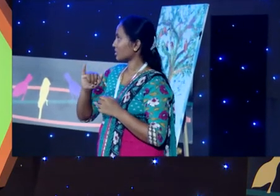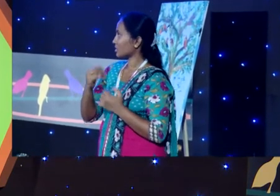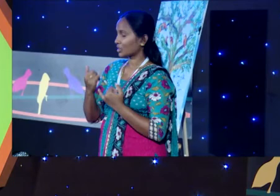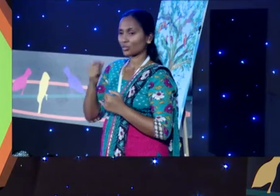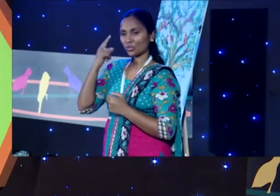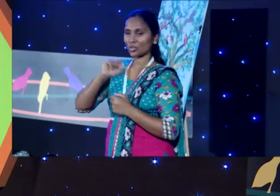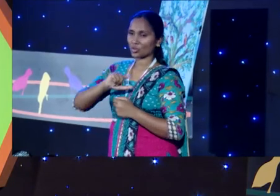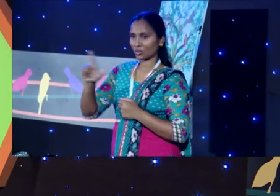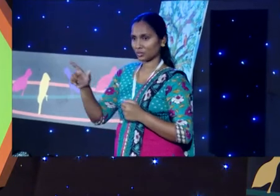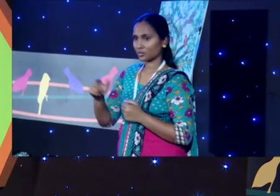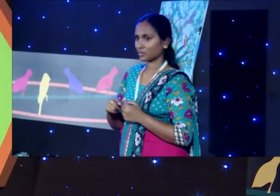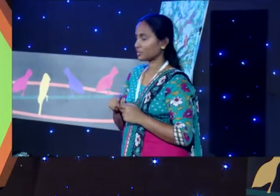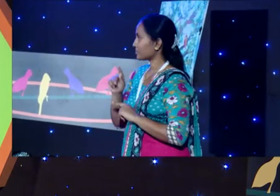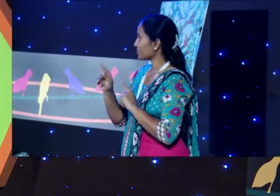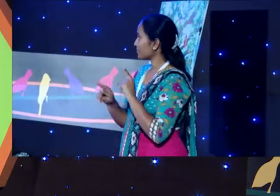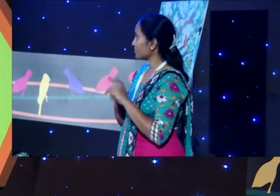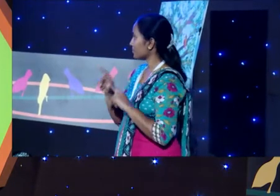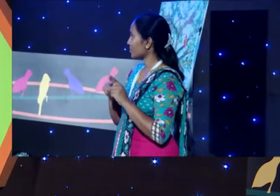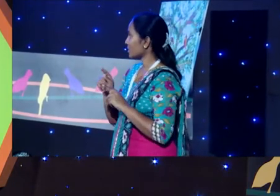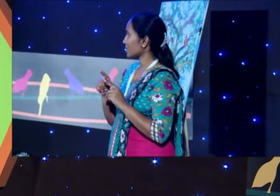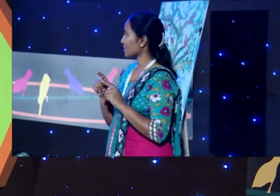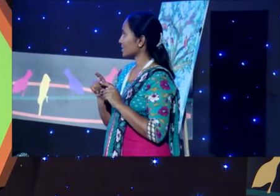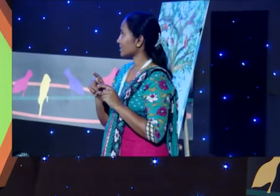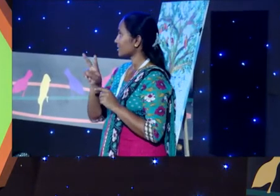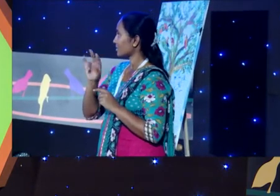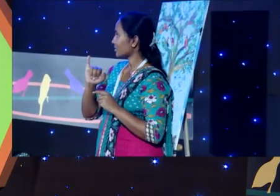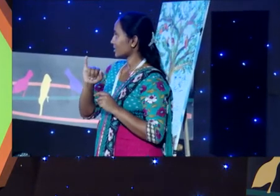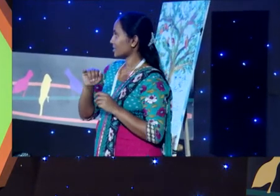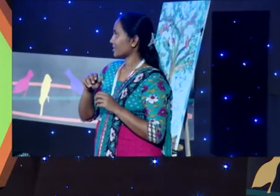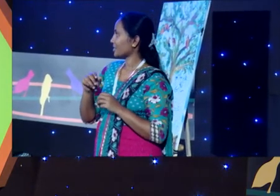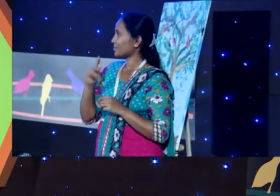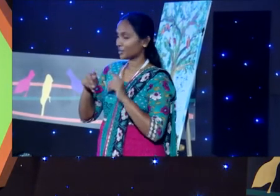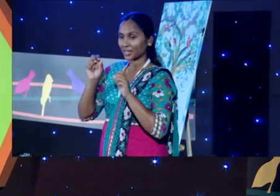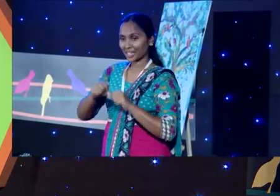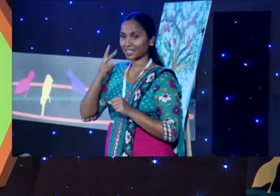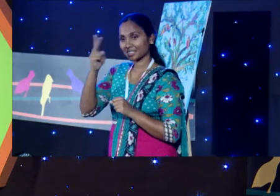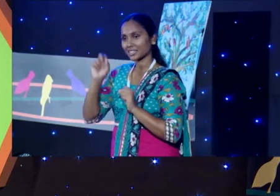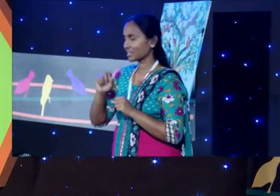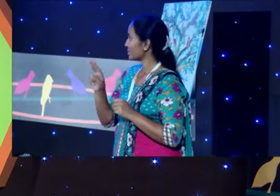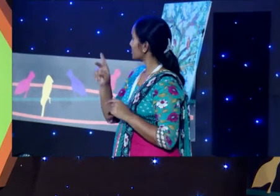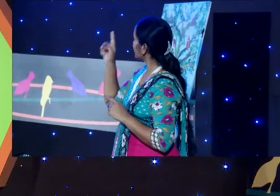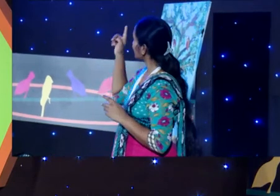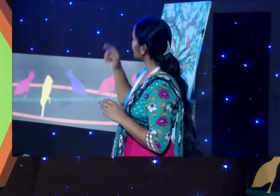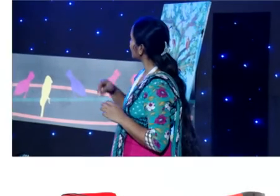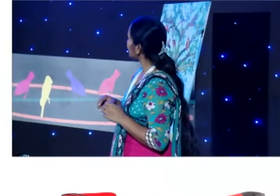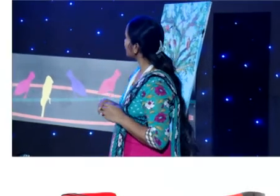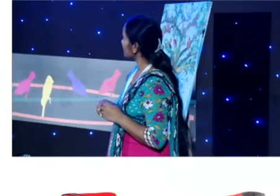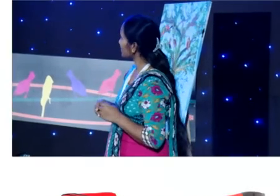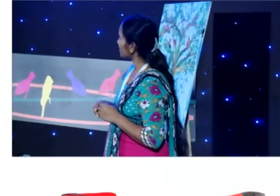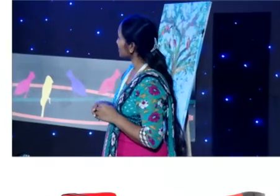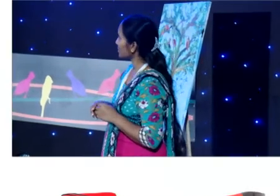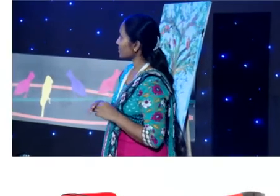community. People who are sighted, who can see, like us, also wanted it. So we said, how do we make